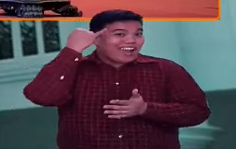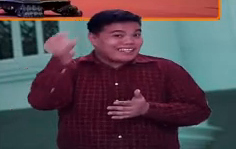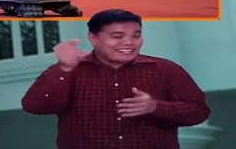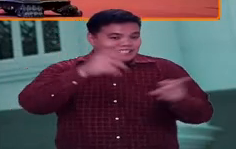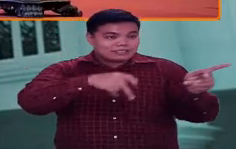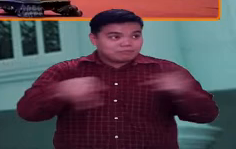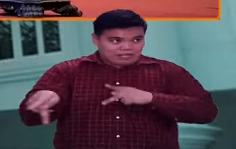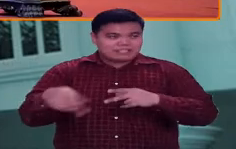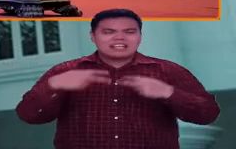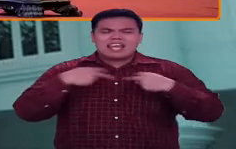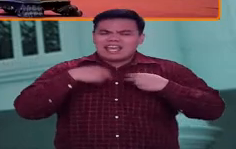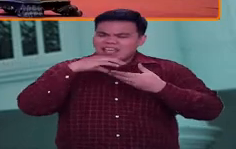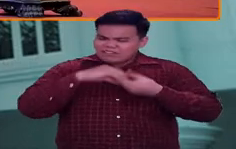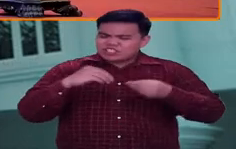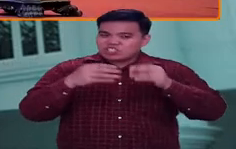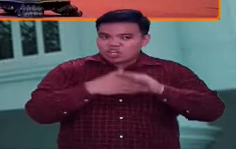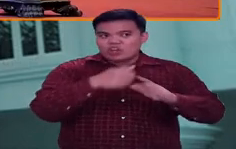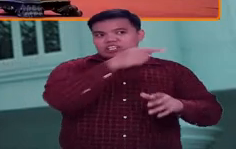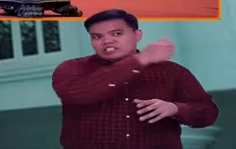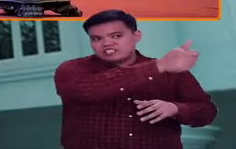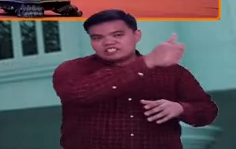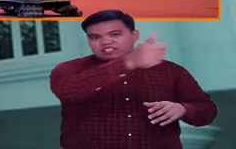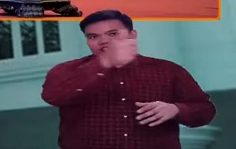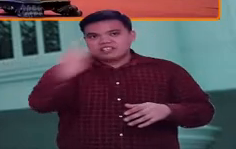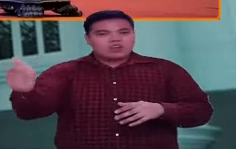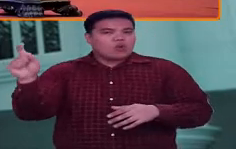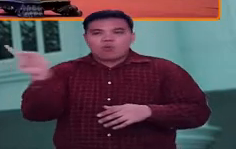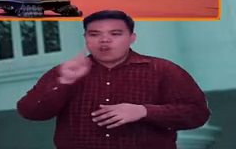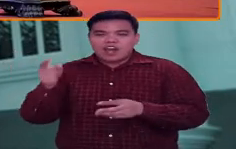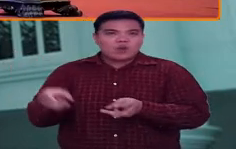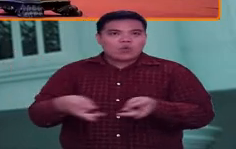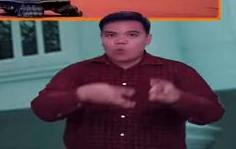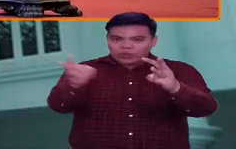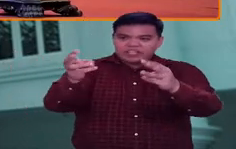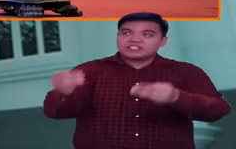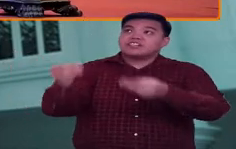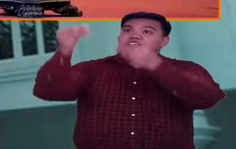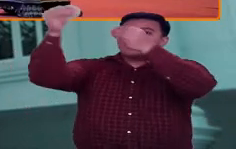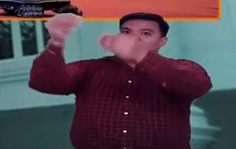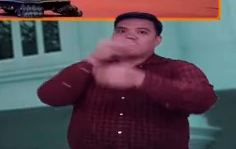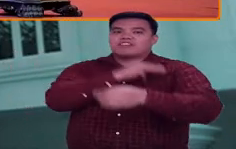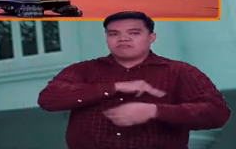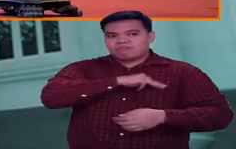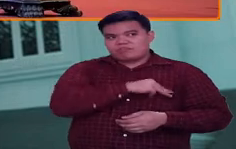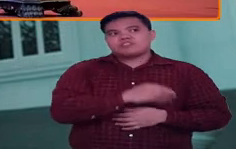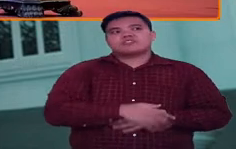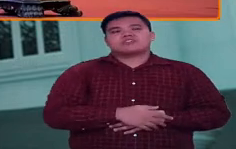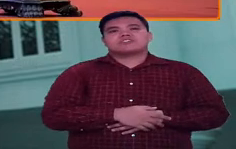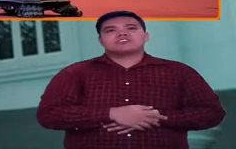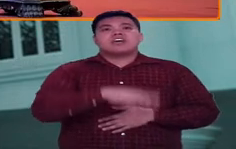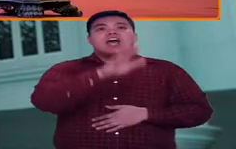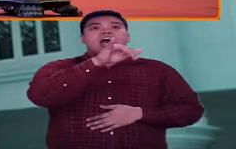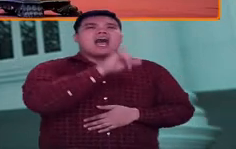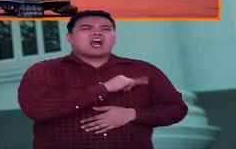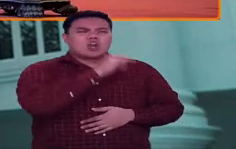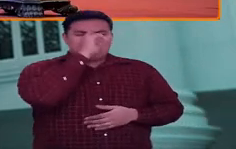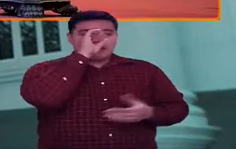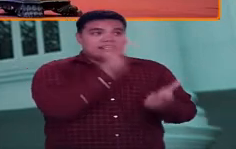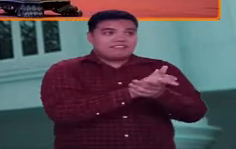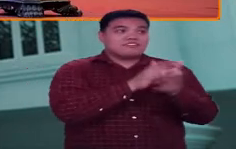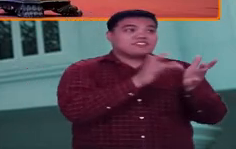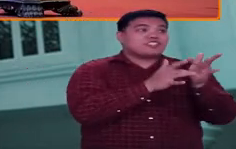sure there are stories about you in one of these ways of giving to missions. I believe Jesus was very